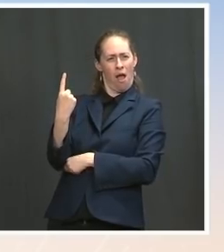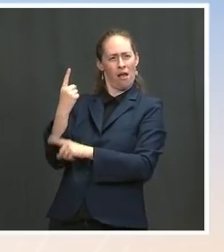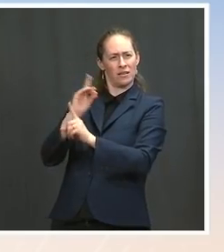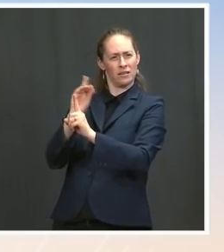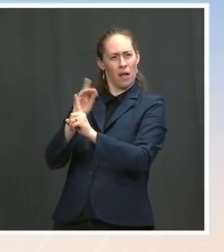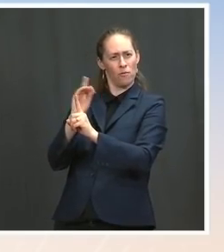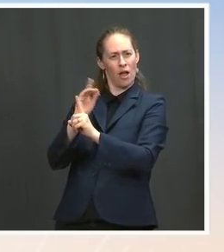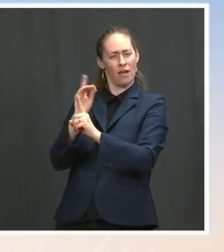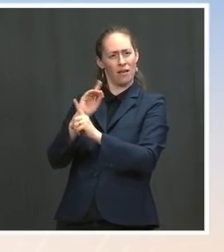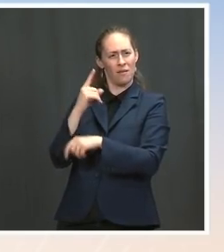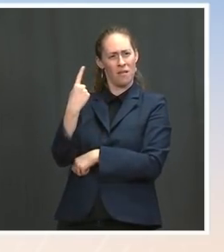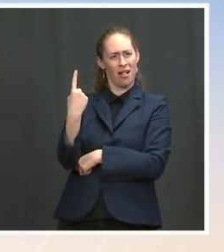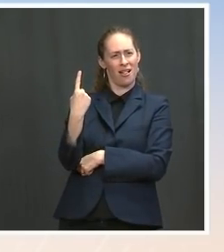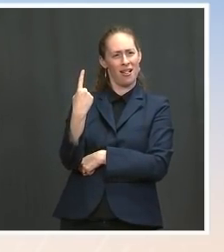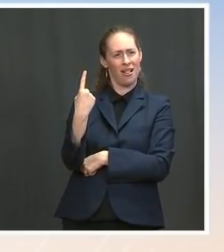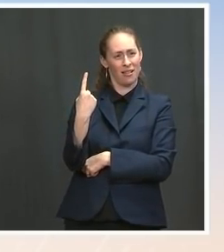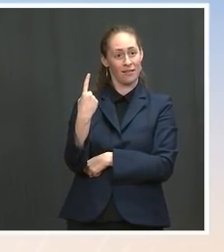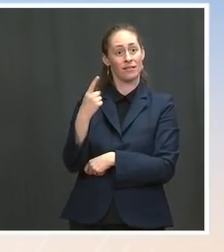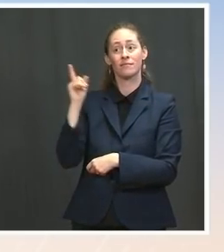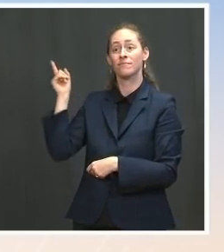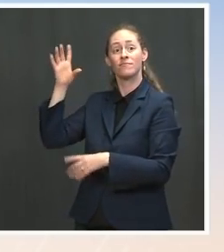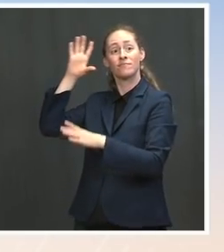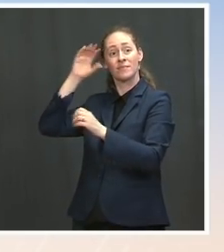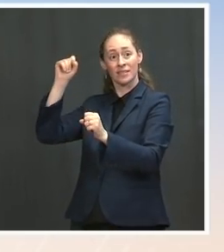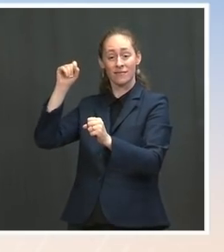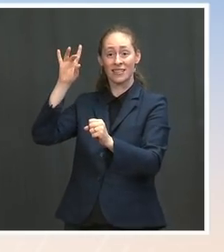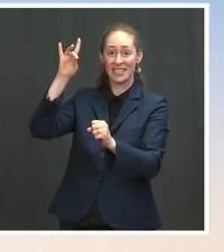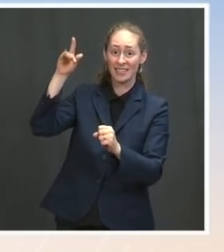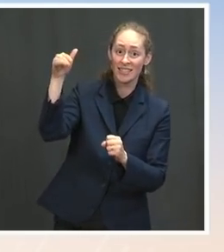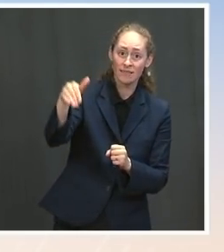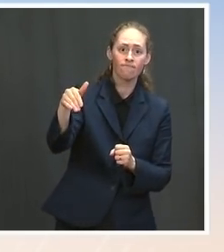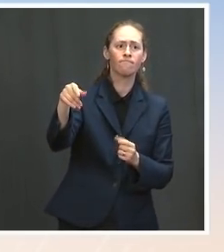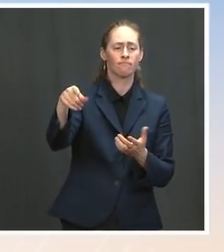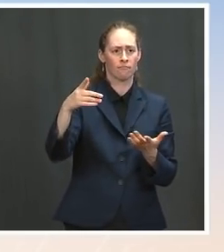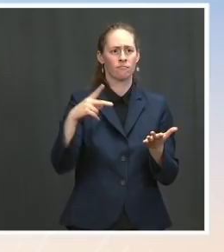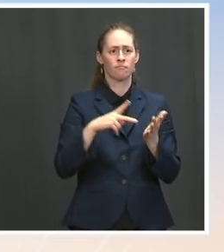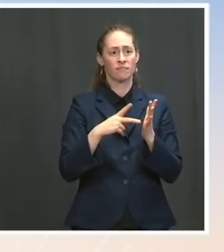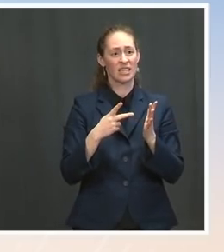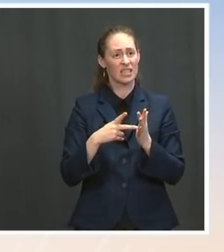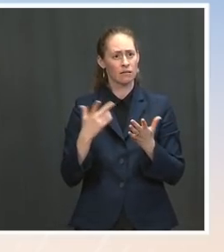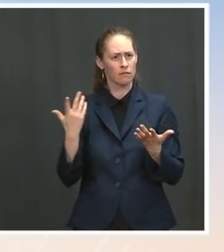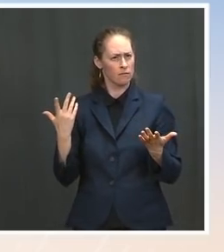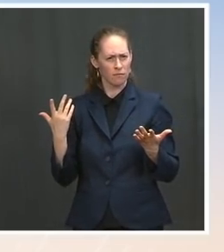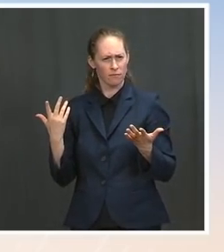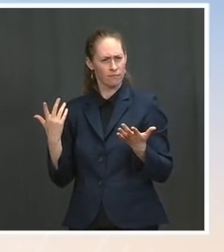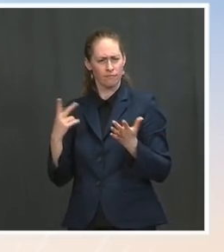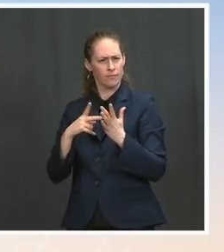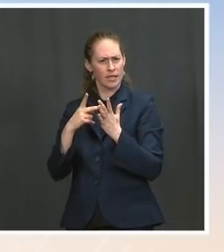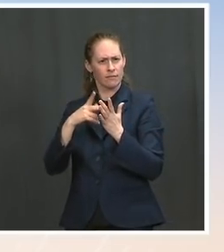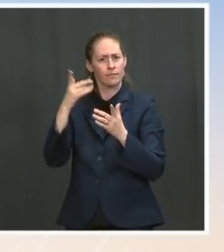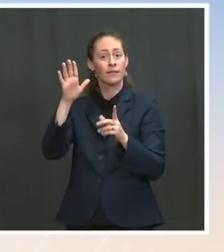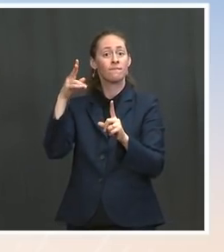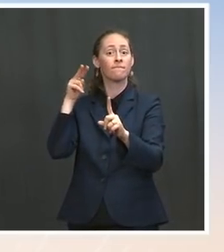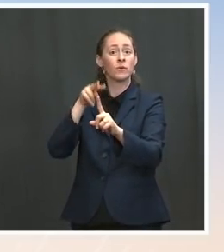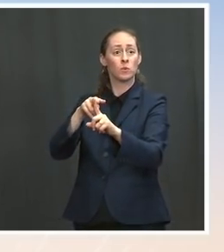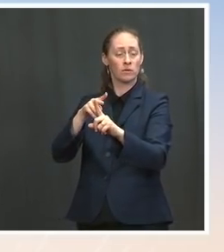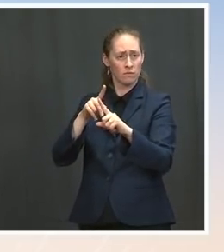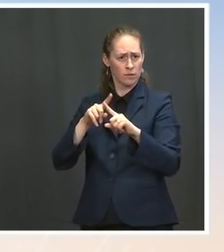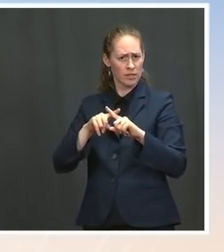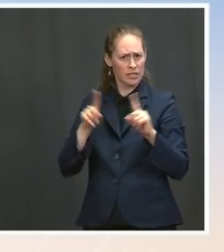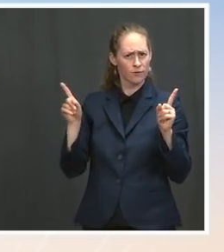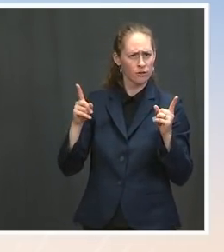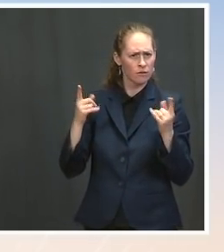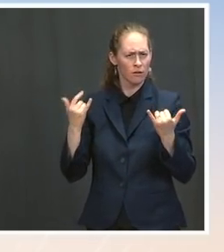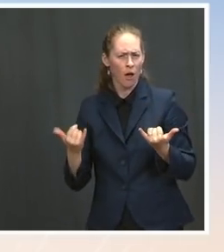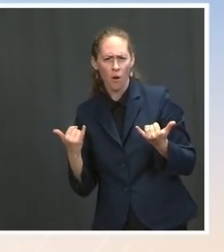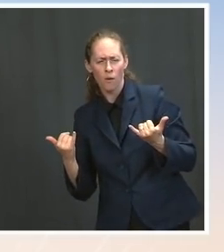president did seem to single out yesterday. So you're saying that he didn't change his position on the filibuster, and yet, you know, he's saying things. Yeah, I mean, his passion for voting